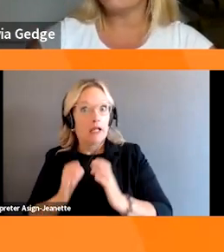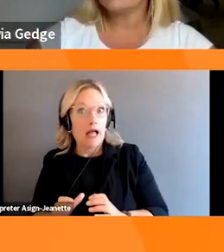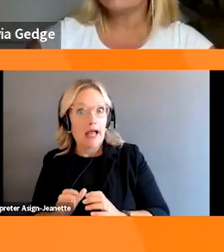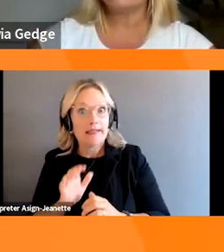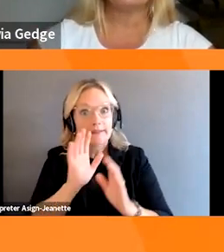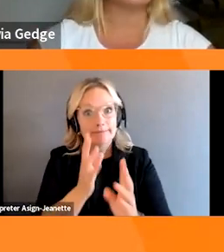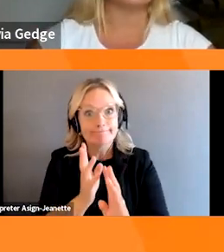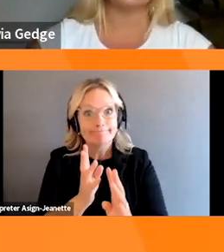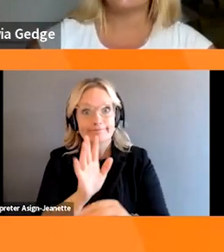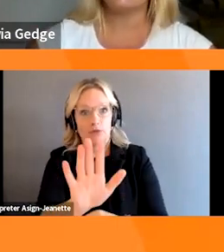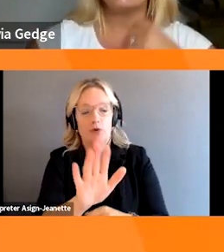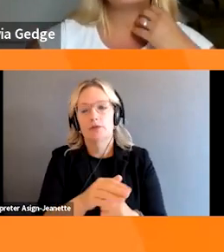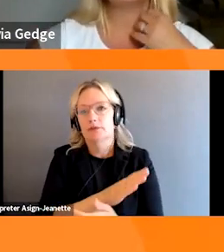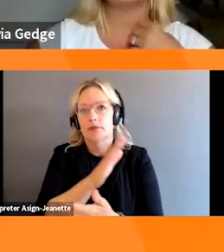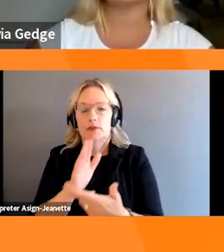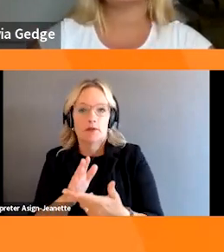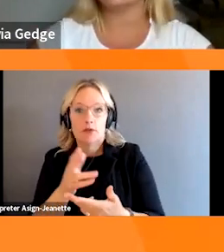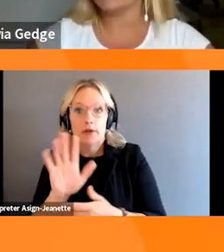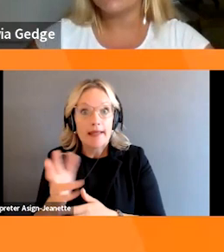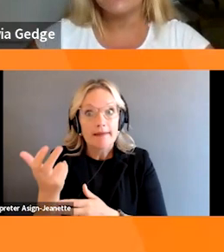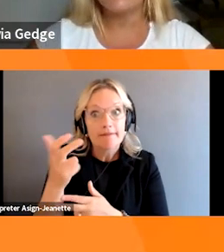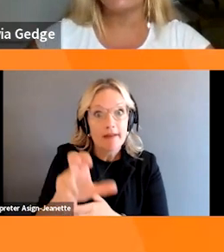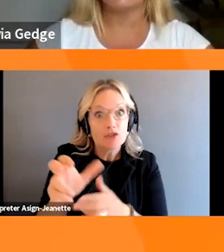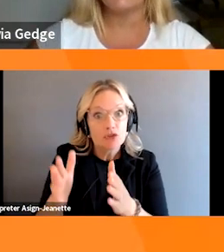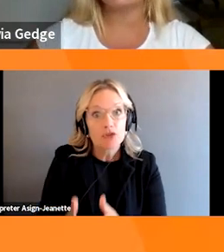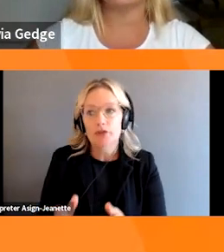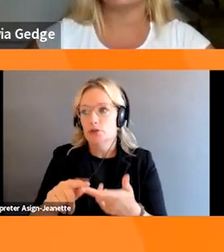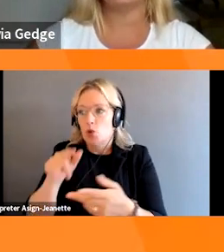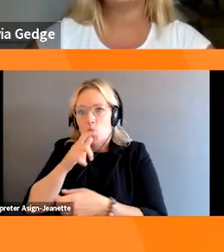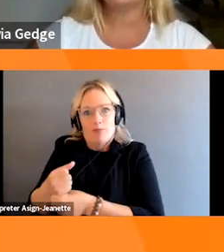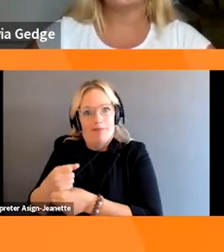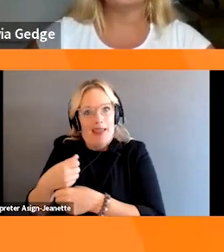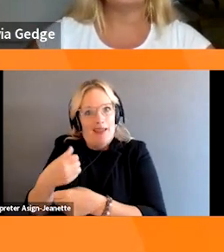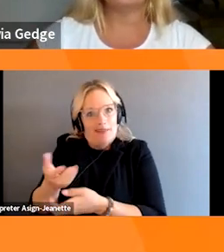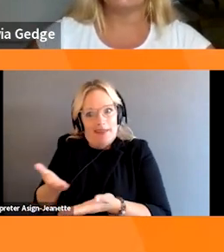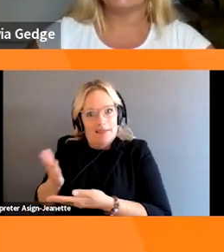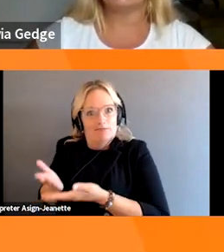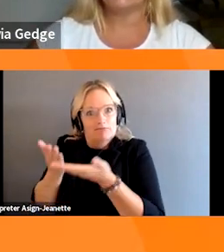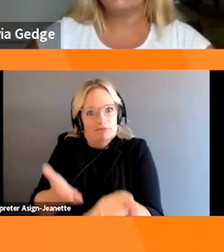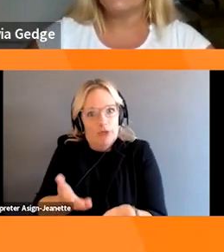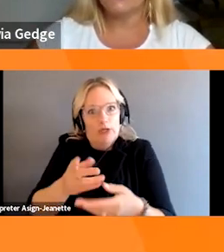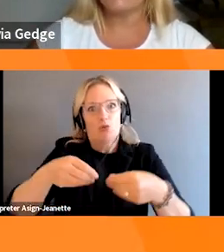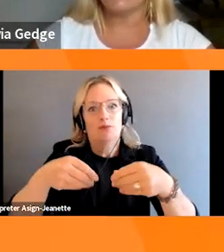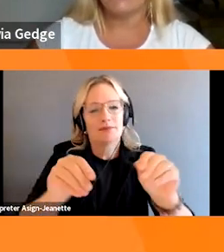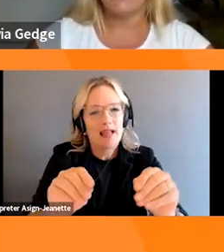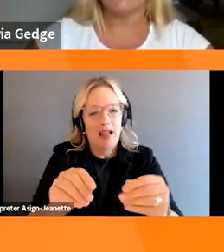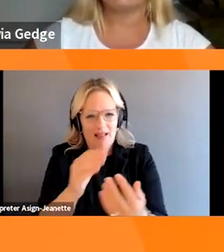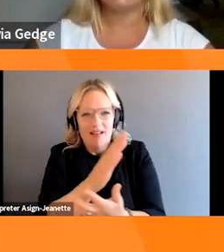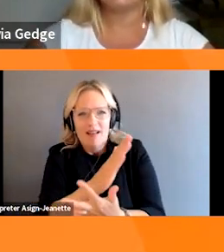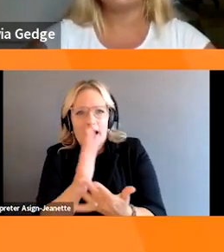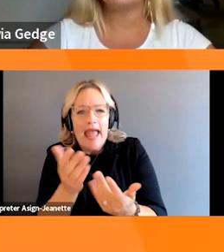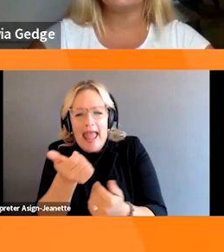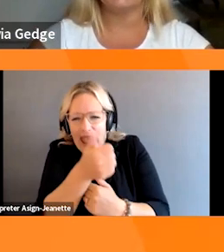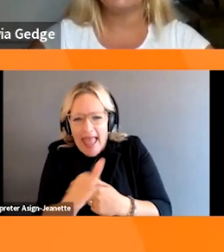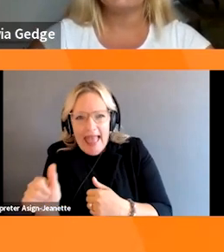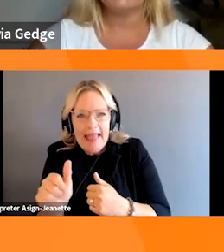your investors, it's lenders, it's really sort of, anybody that you are having an impact. So